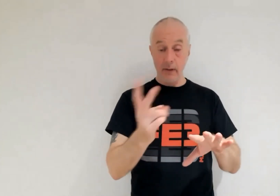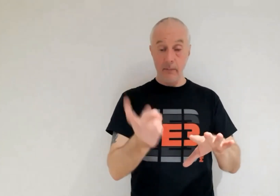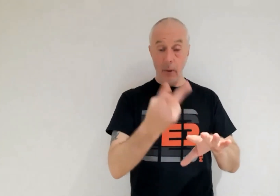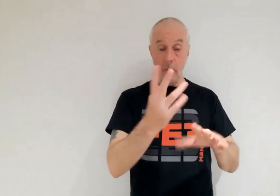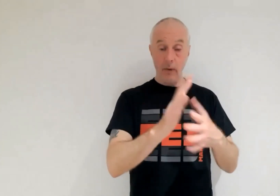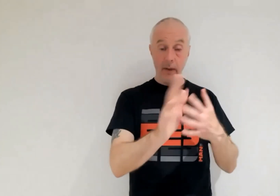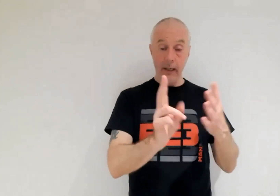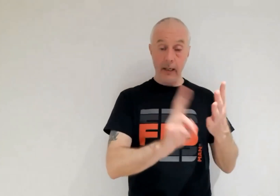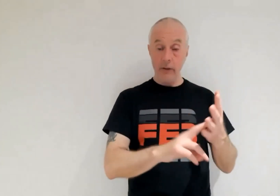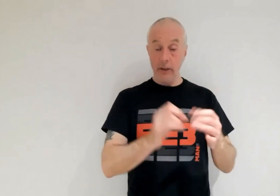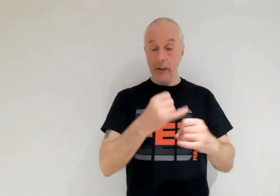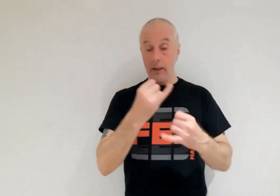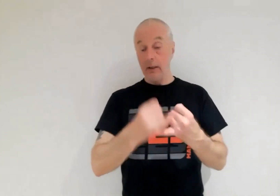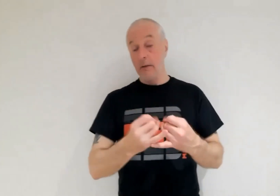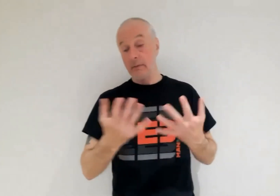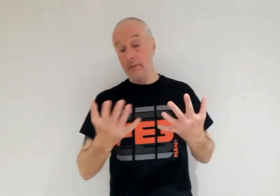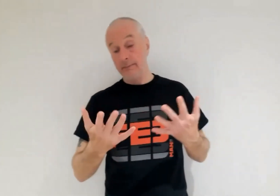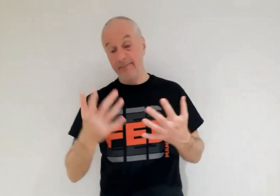ignition